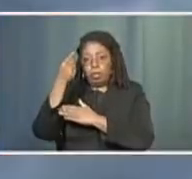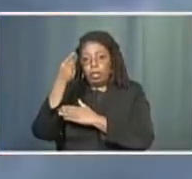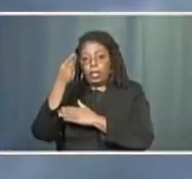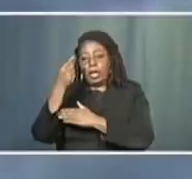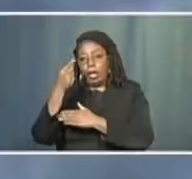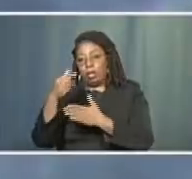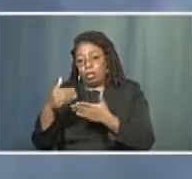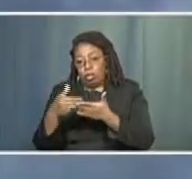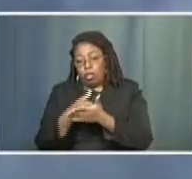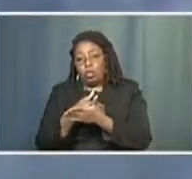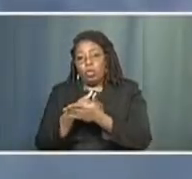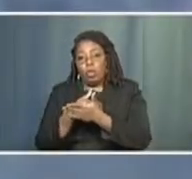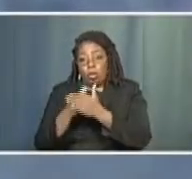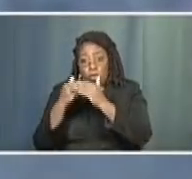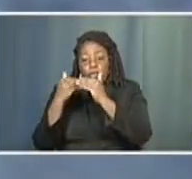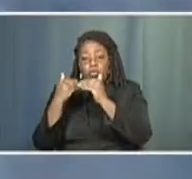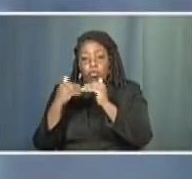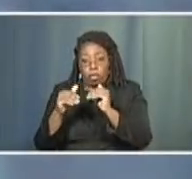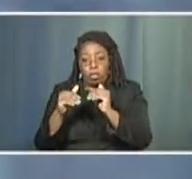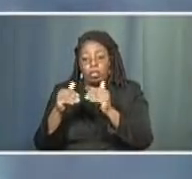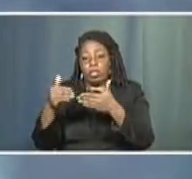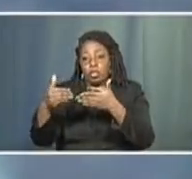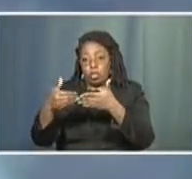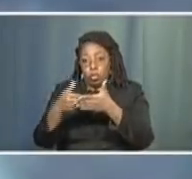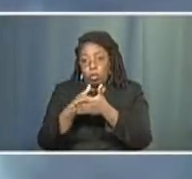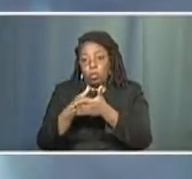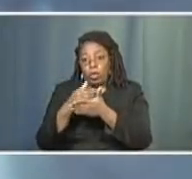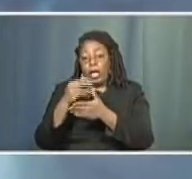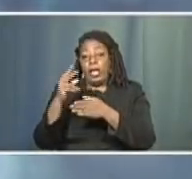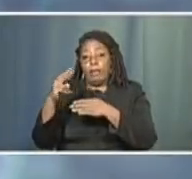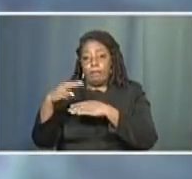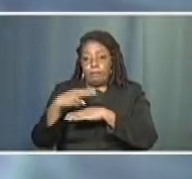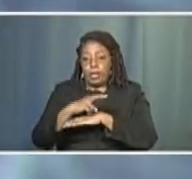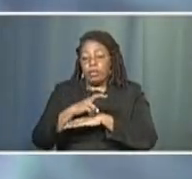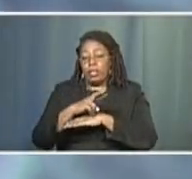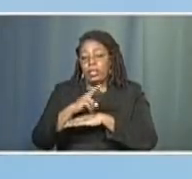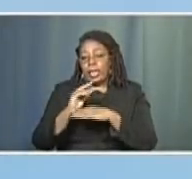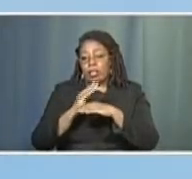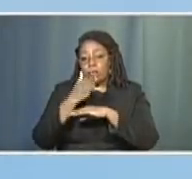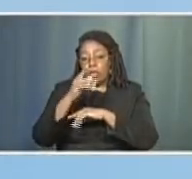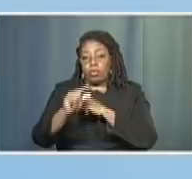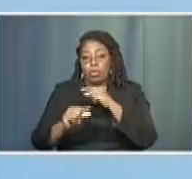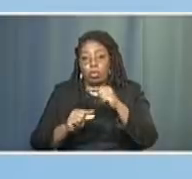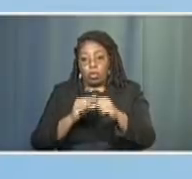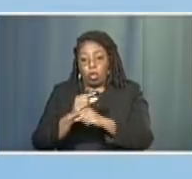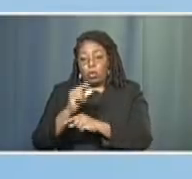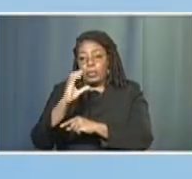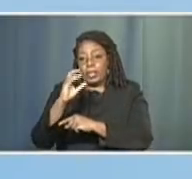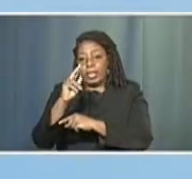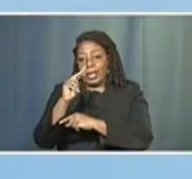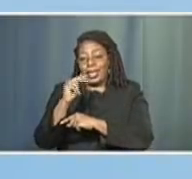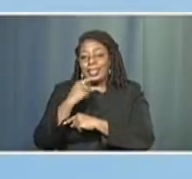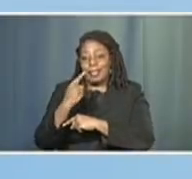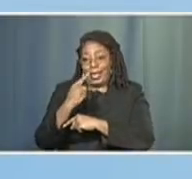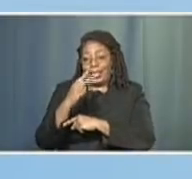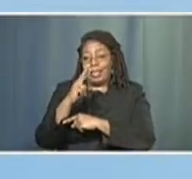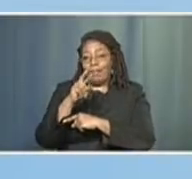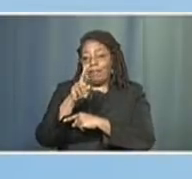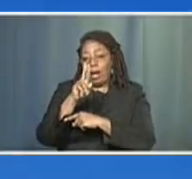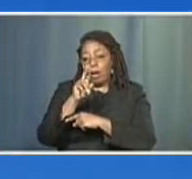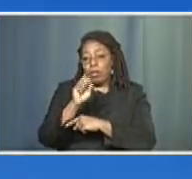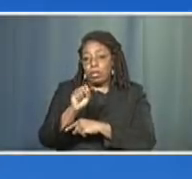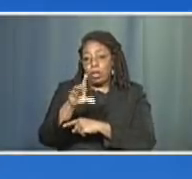Omicron COVID-19 variant, believed to be much more transmissible, spreads across the globe. CNN reports that the virus, first discovered in